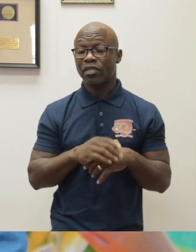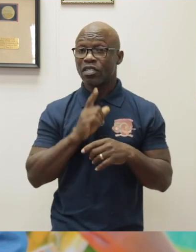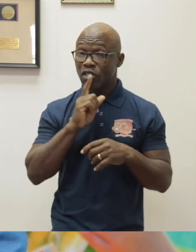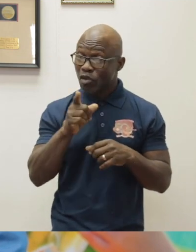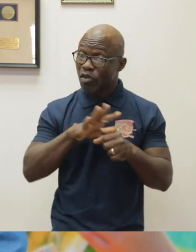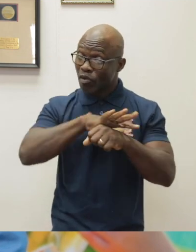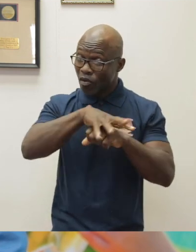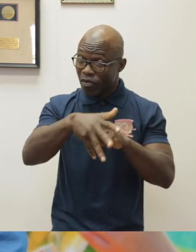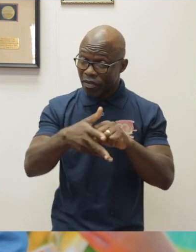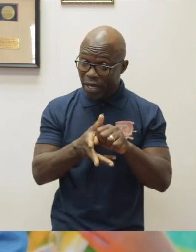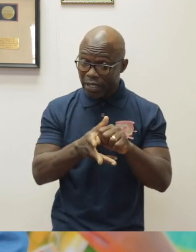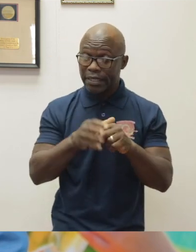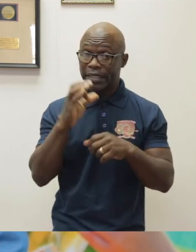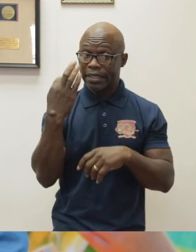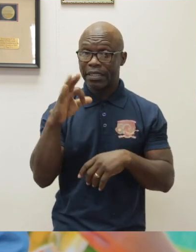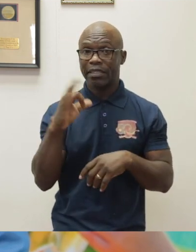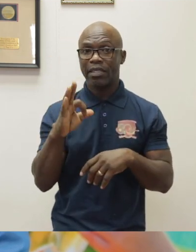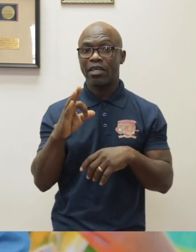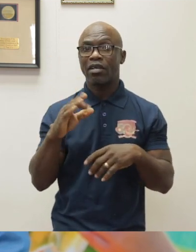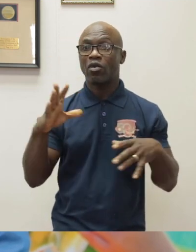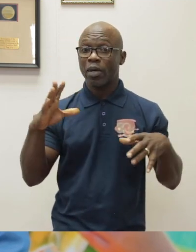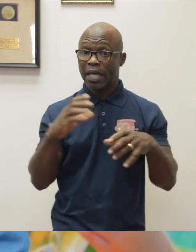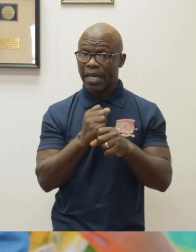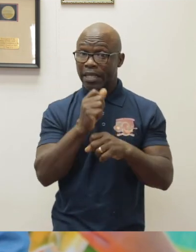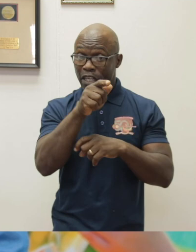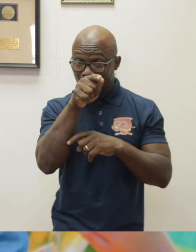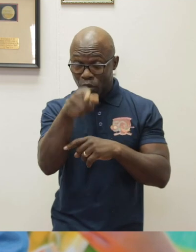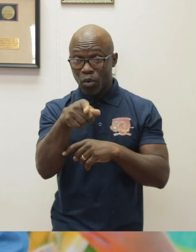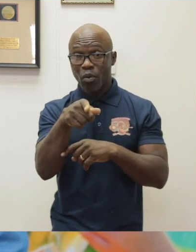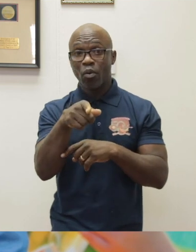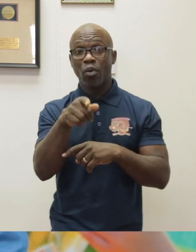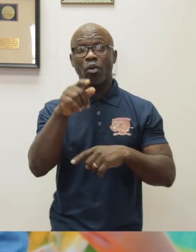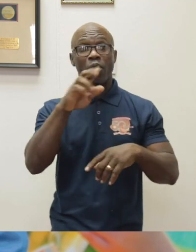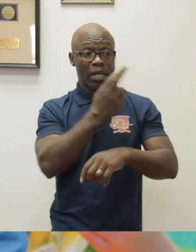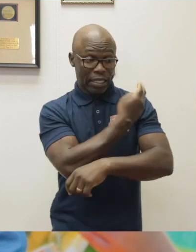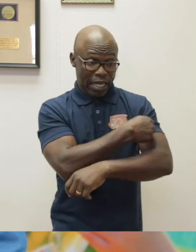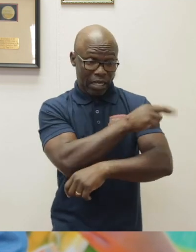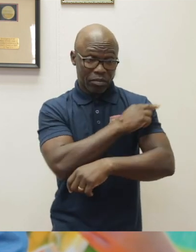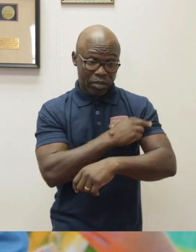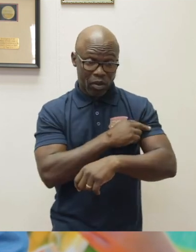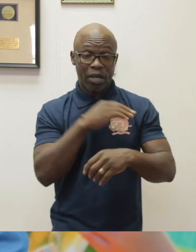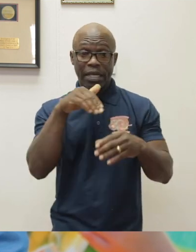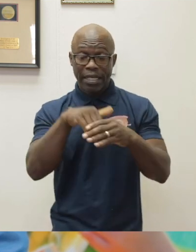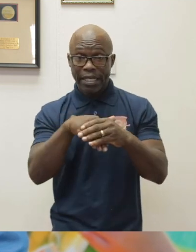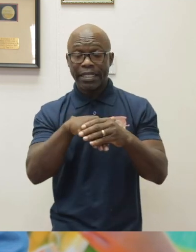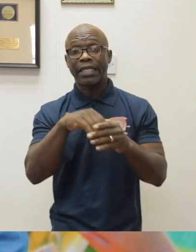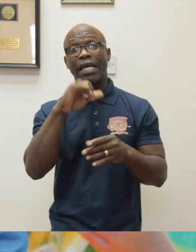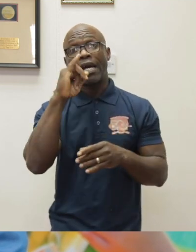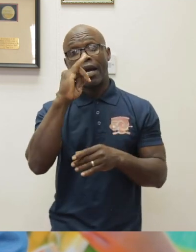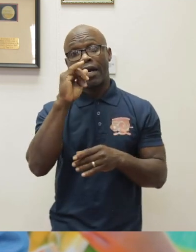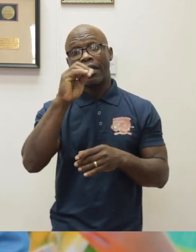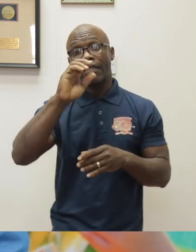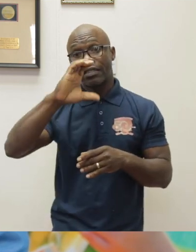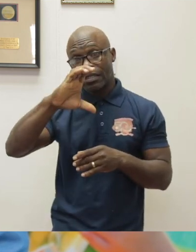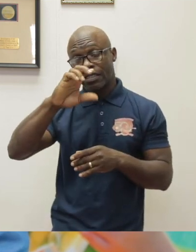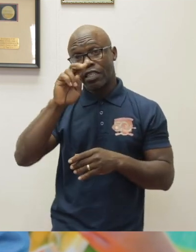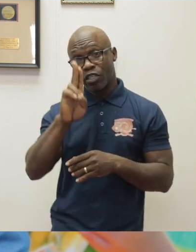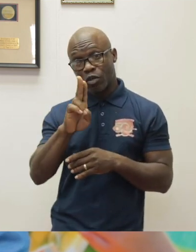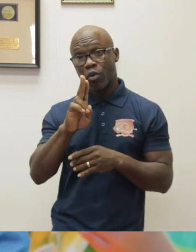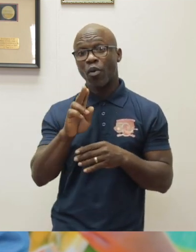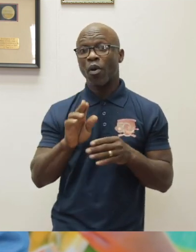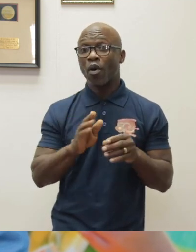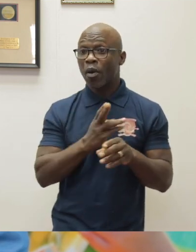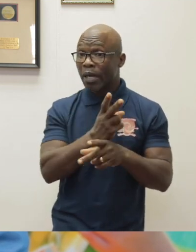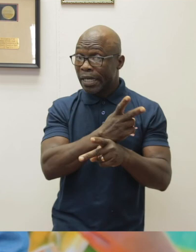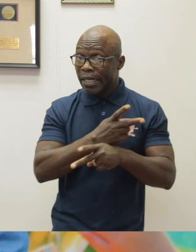COVID-19, which results in hospitalization, ICU care, and even death. No one is